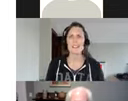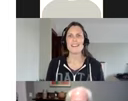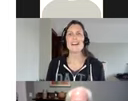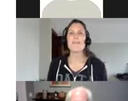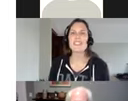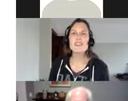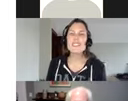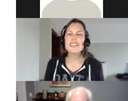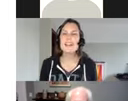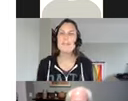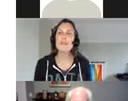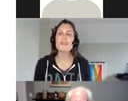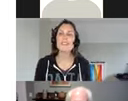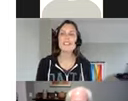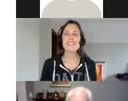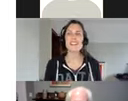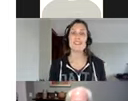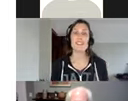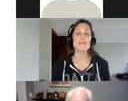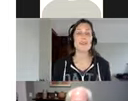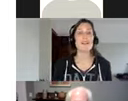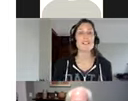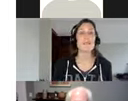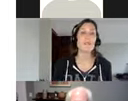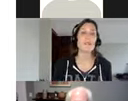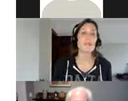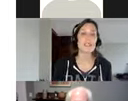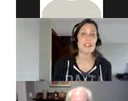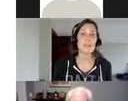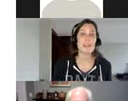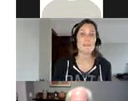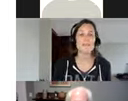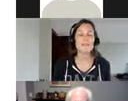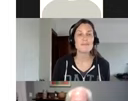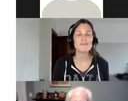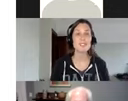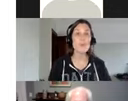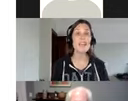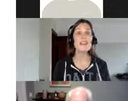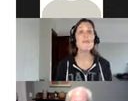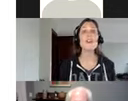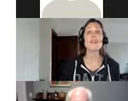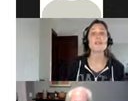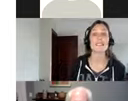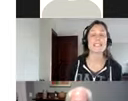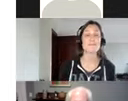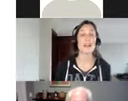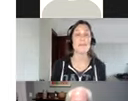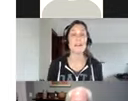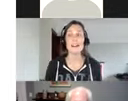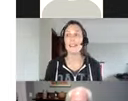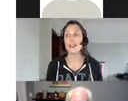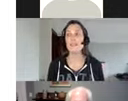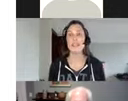job. It shows the number of religious adherents per 1,000 people for each county. So why did I want to use this